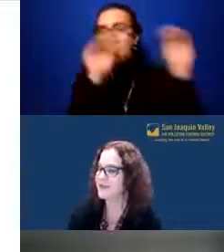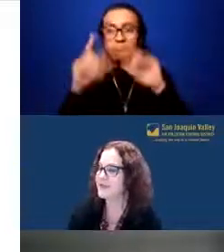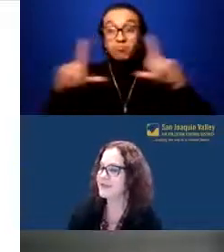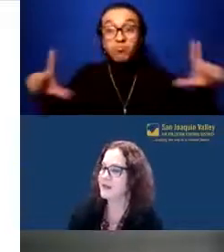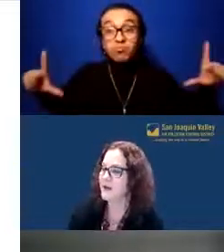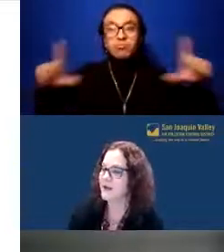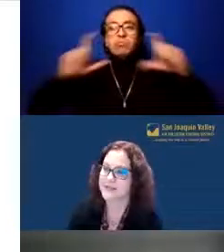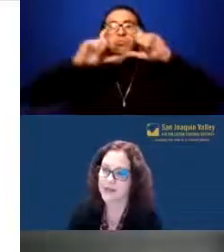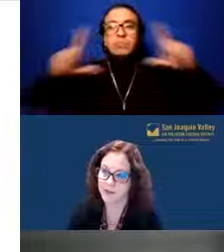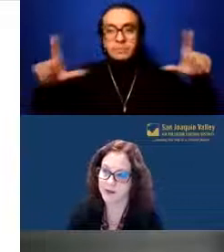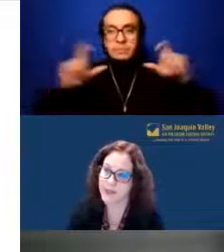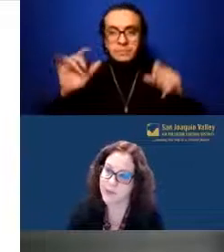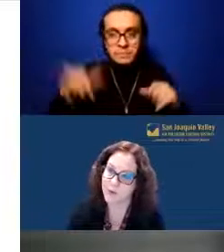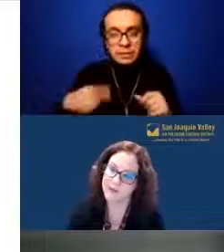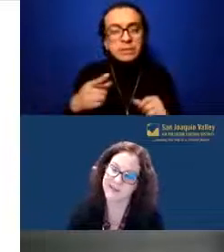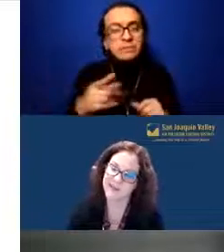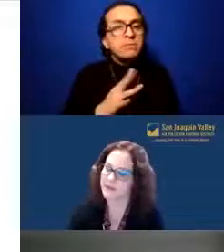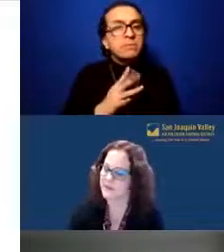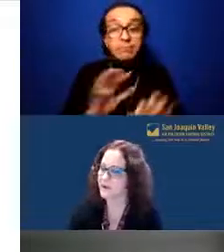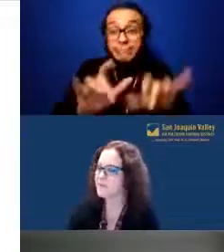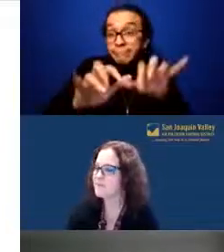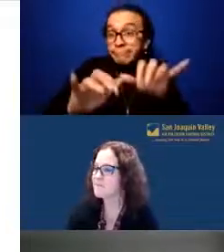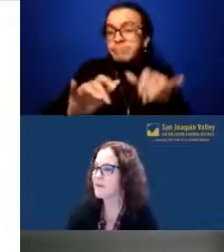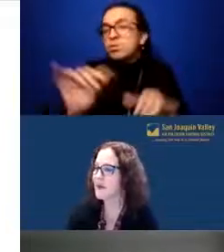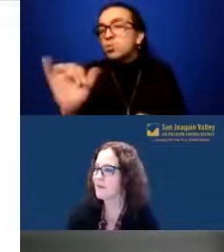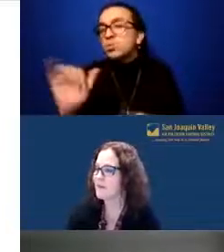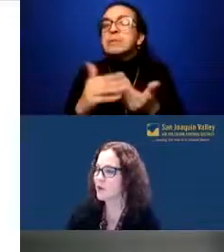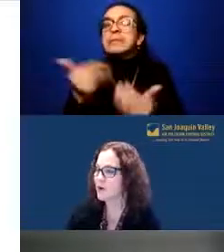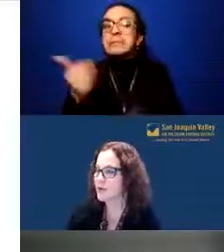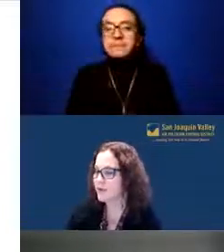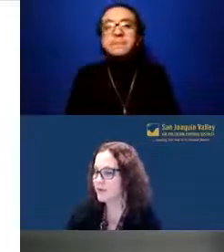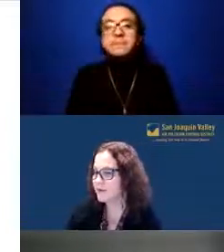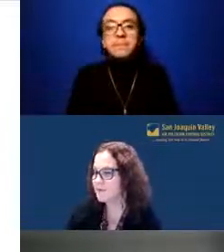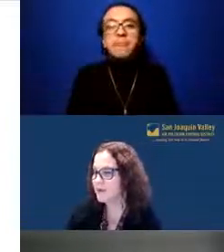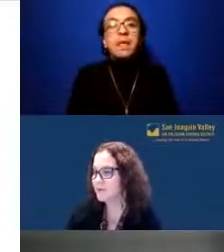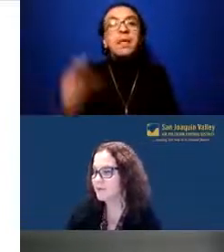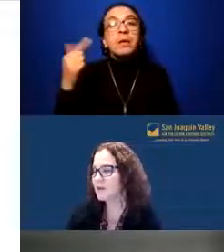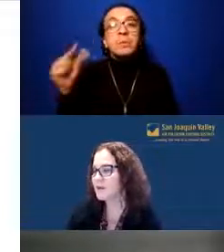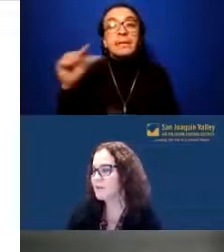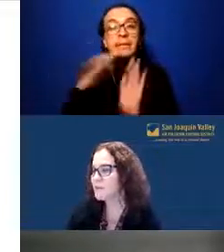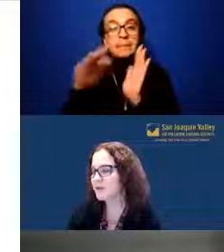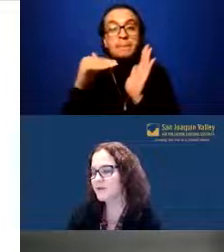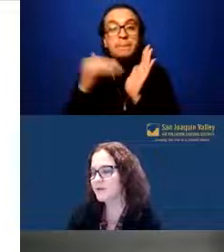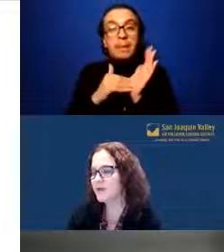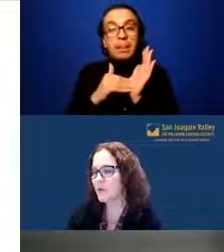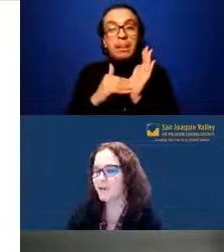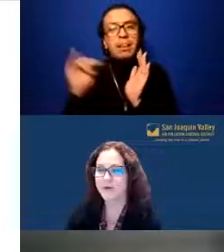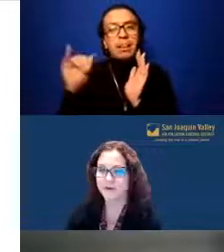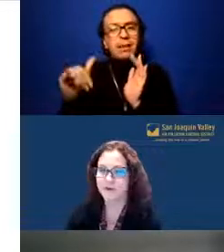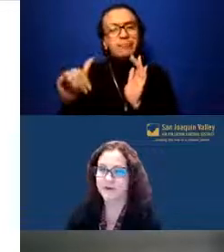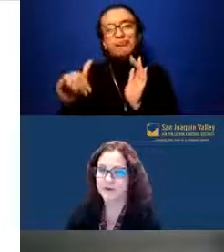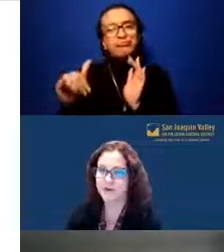size of it and type on a keyboard, and it's a little easier. The green button in the middle, most of the time